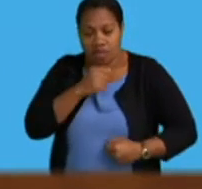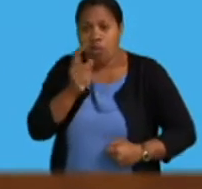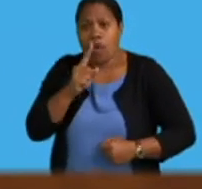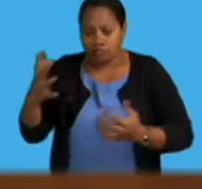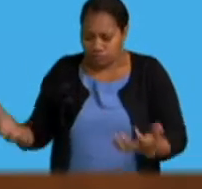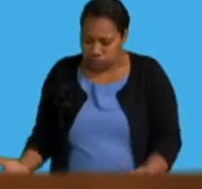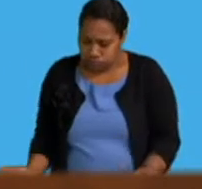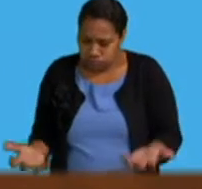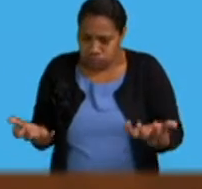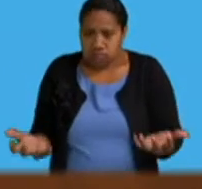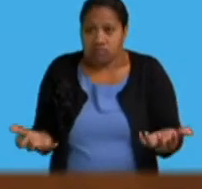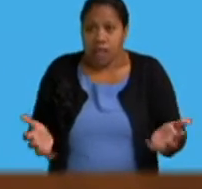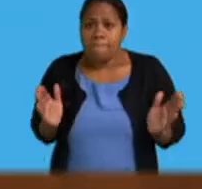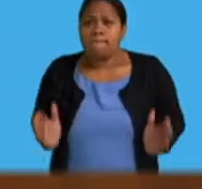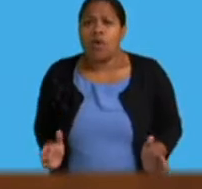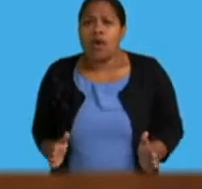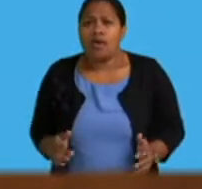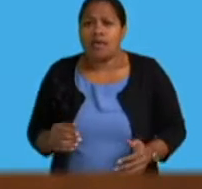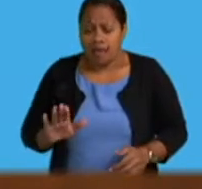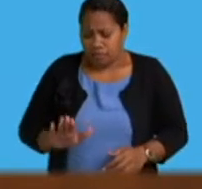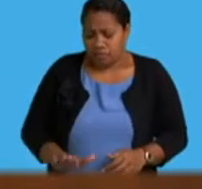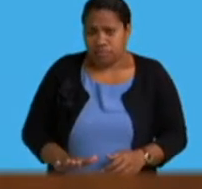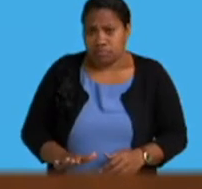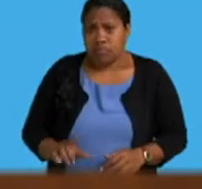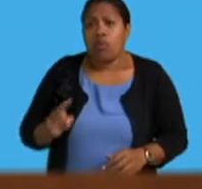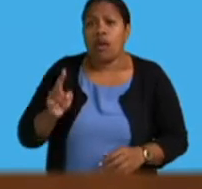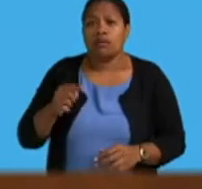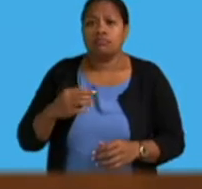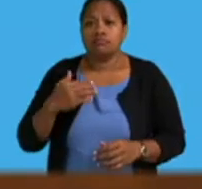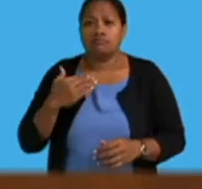a headless child. I mean, there's nowhere in Fiji